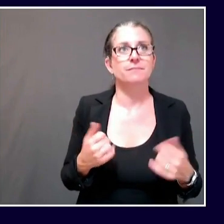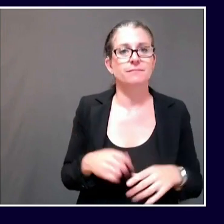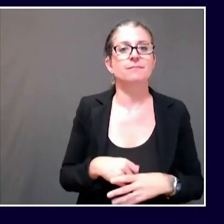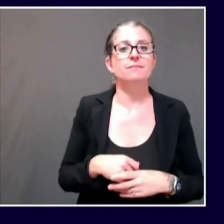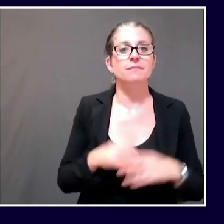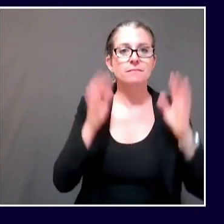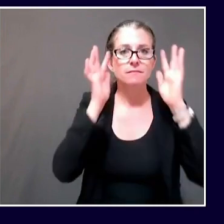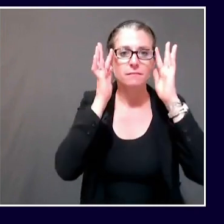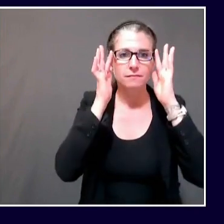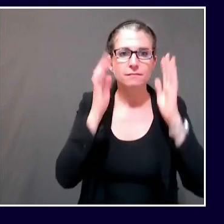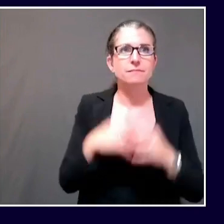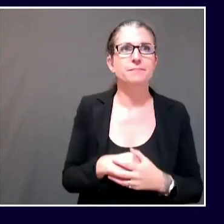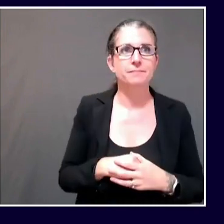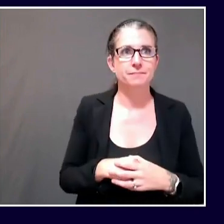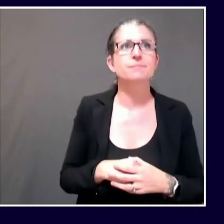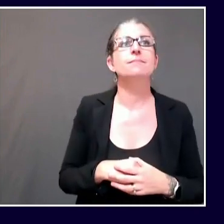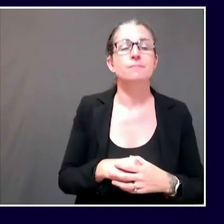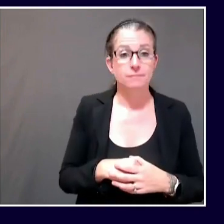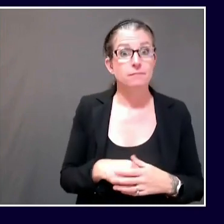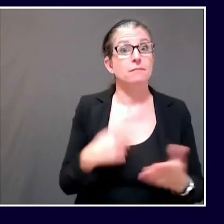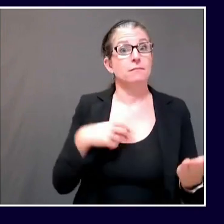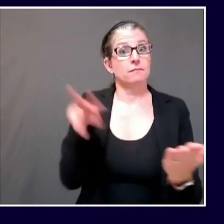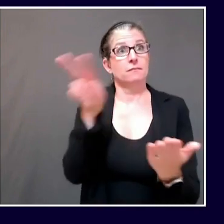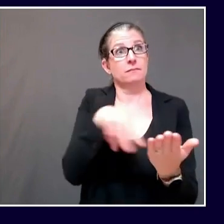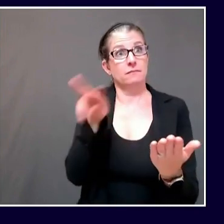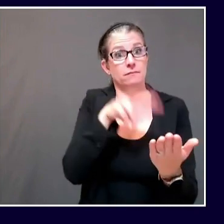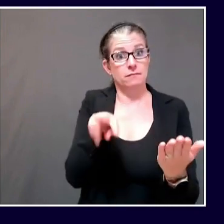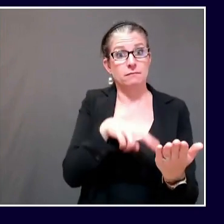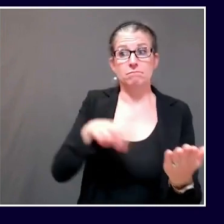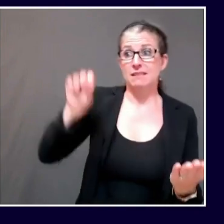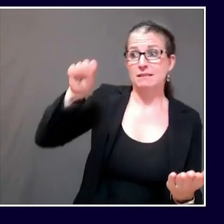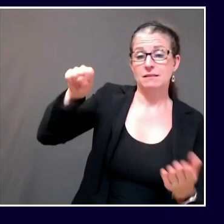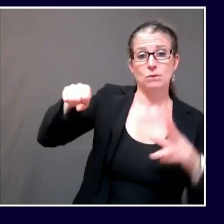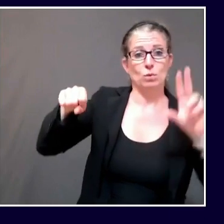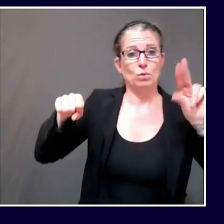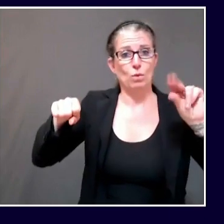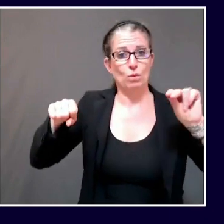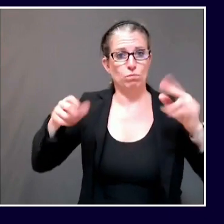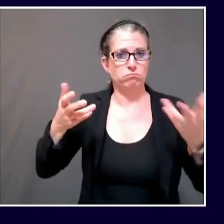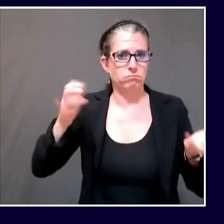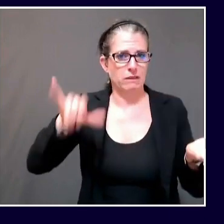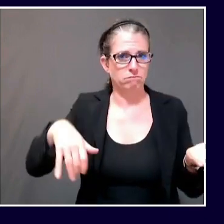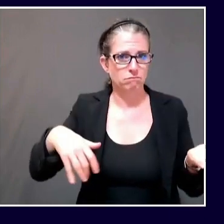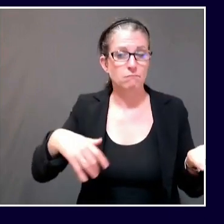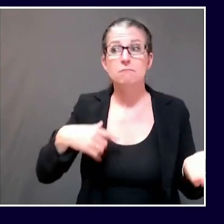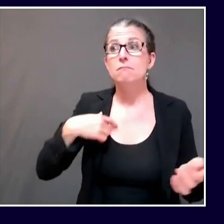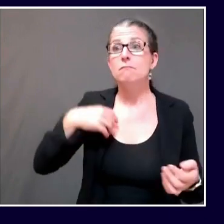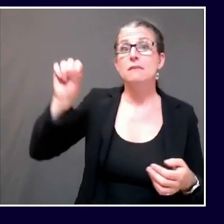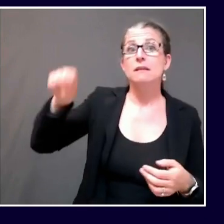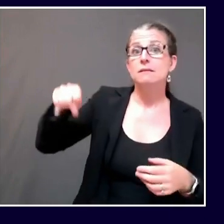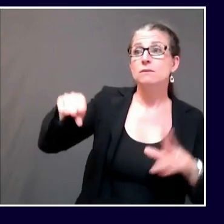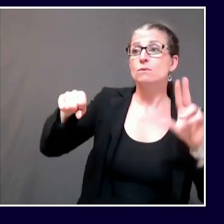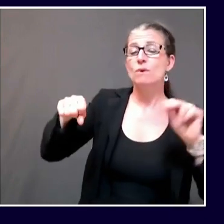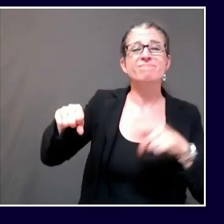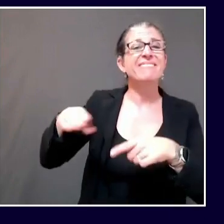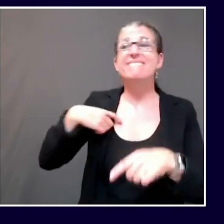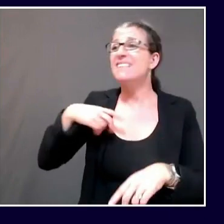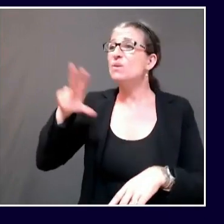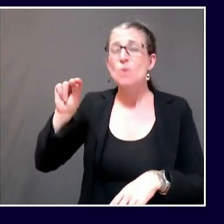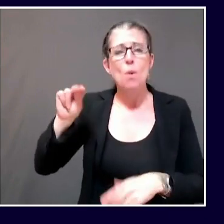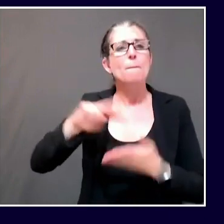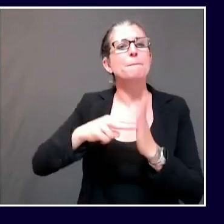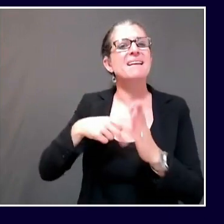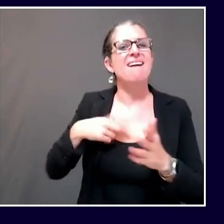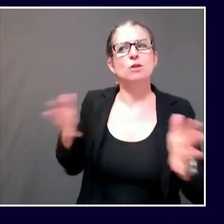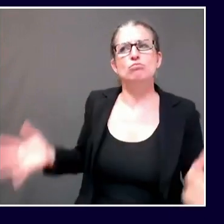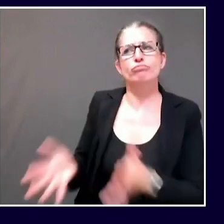on whether or not it's compliant with our underlying policies and raising other questions and concerns that we may have, because our job is to work